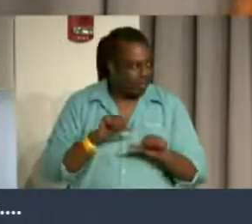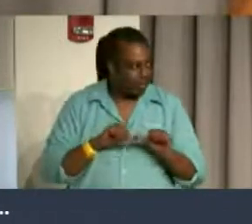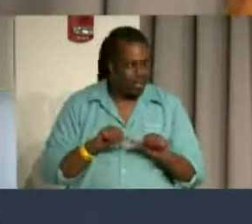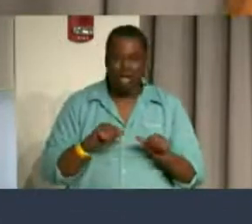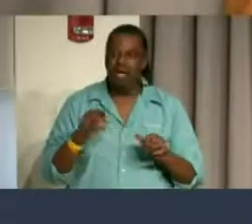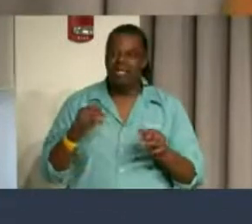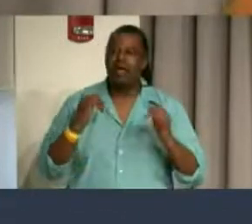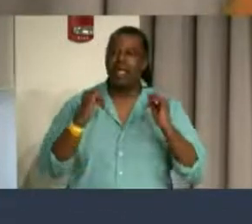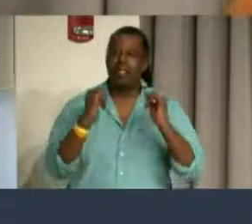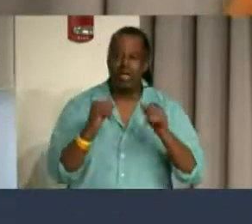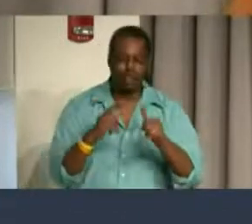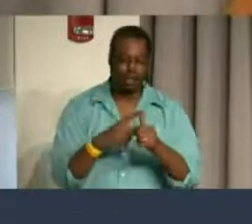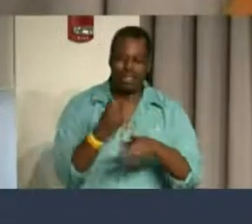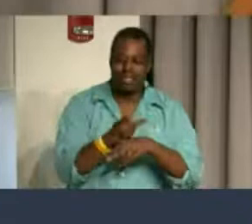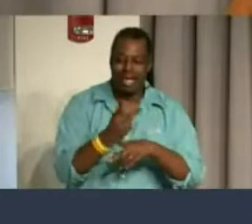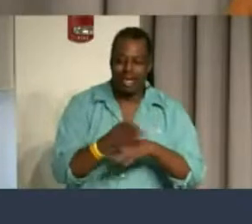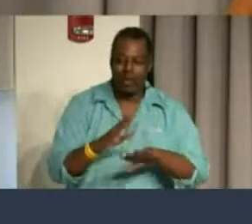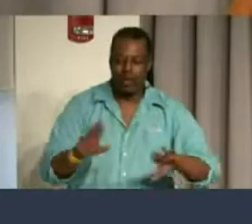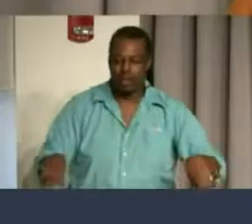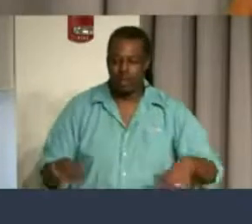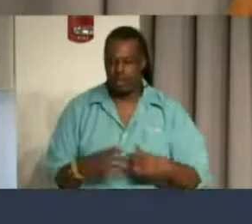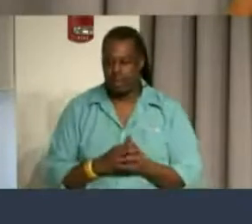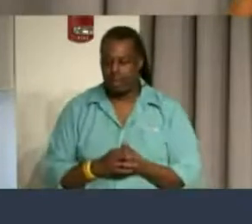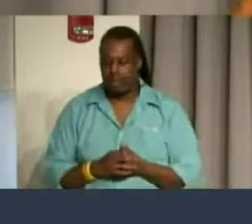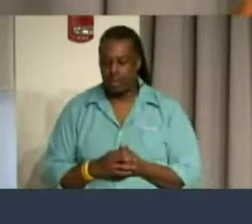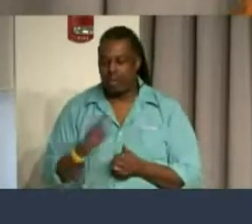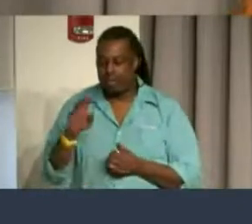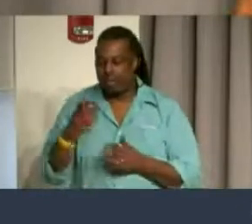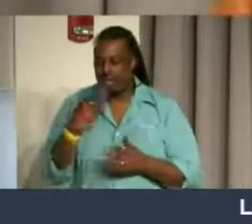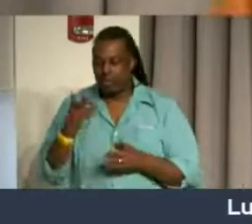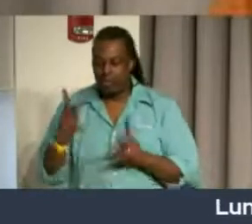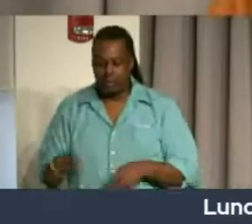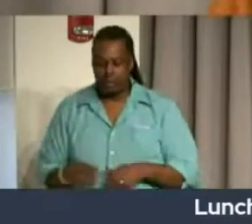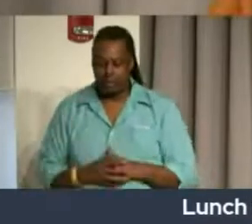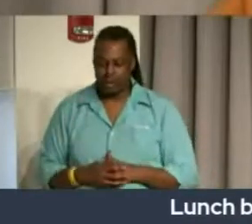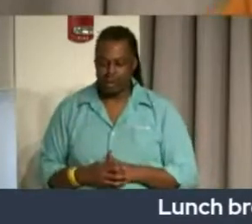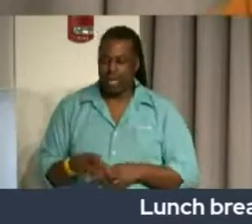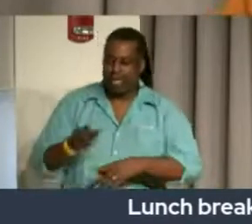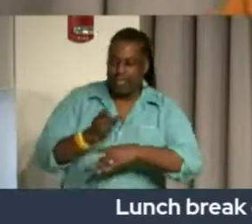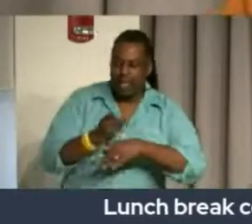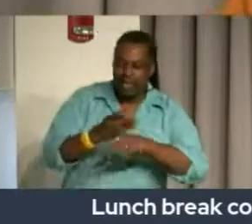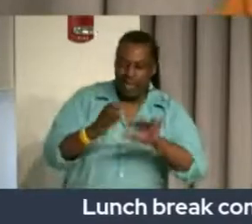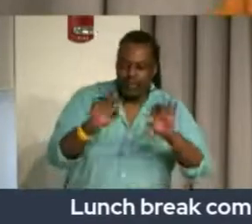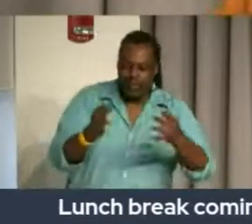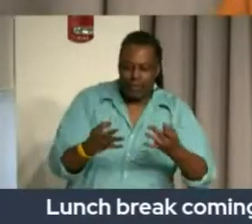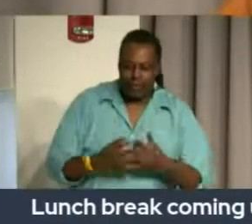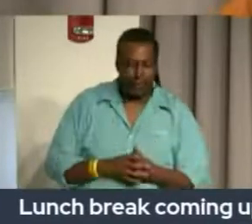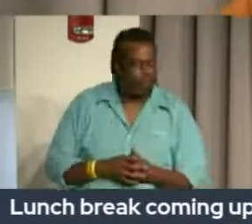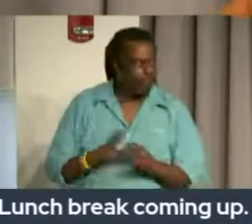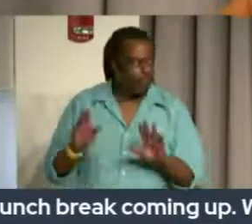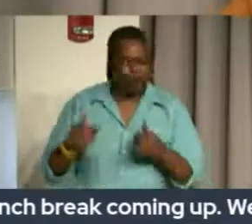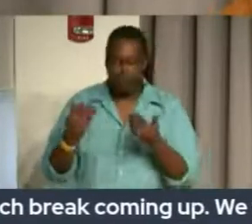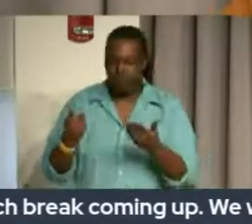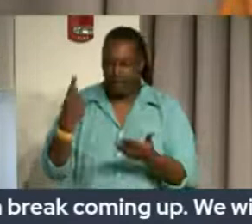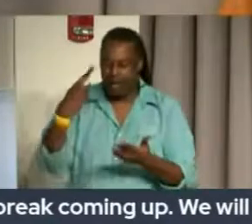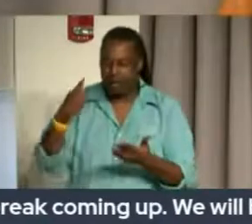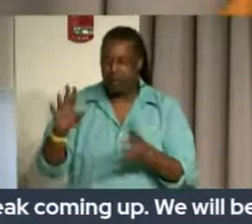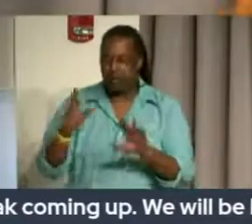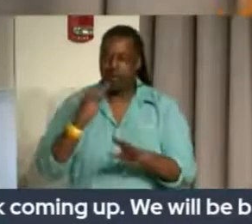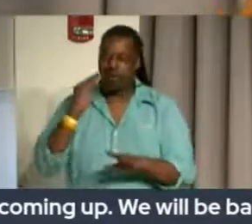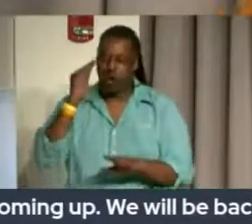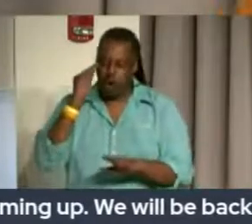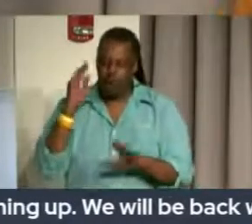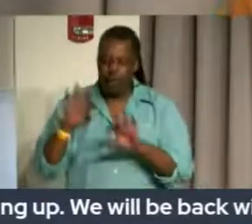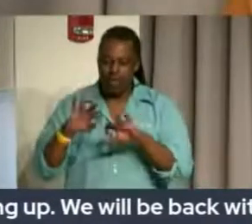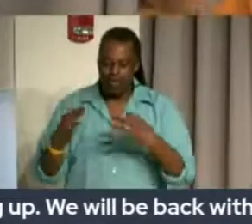of the children, feed them first. Take care of the women, you know, provide for them, home,